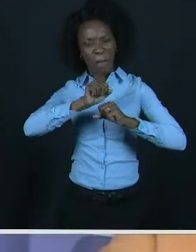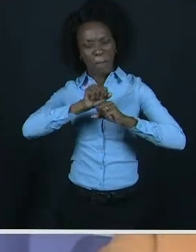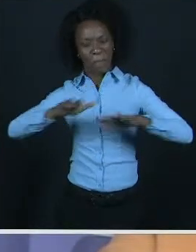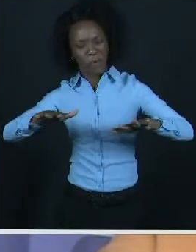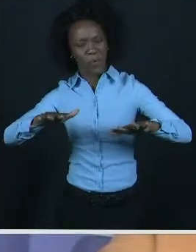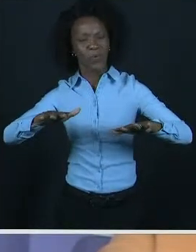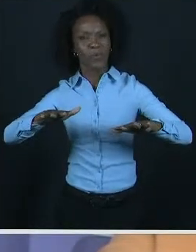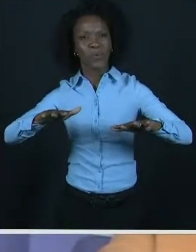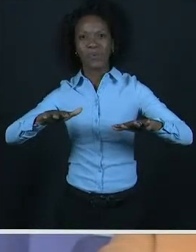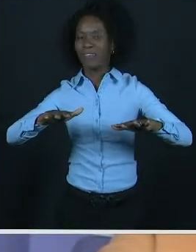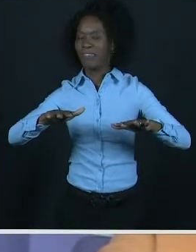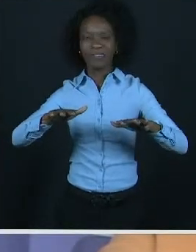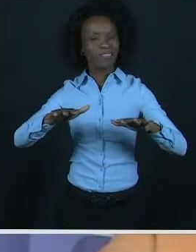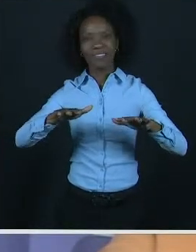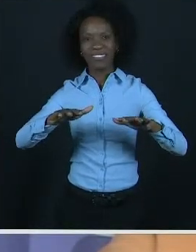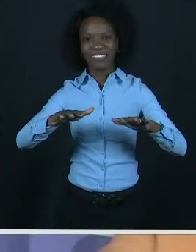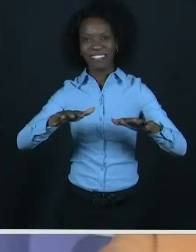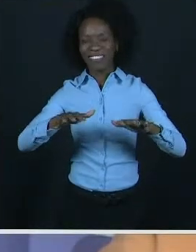I dubbed